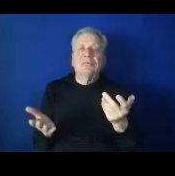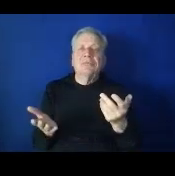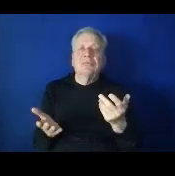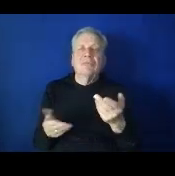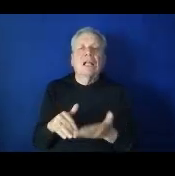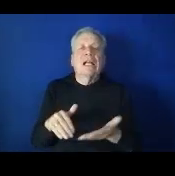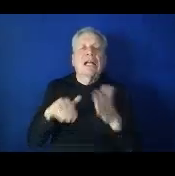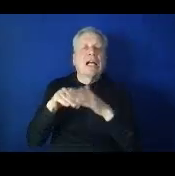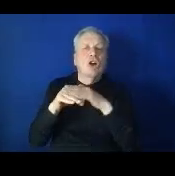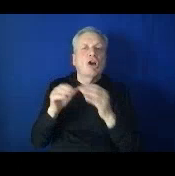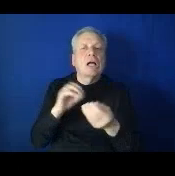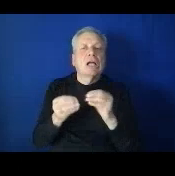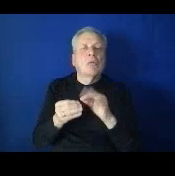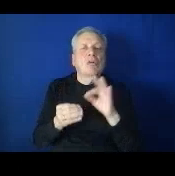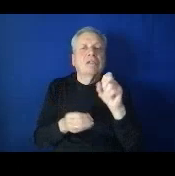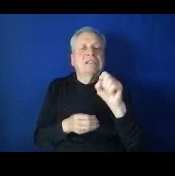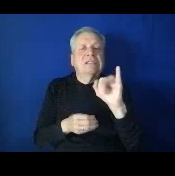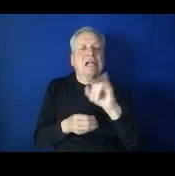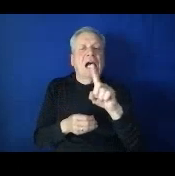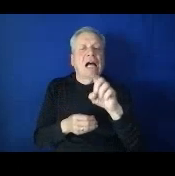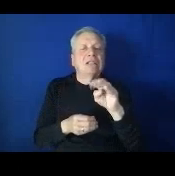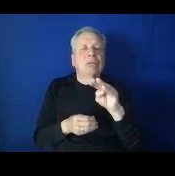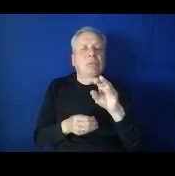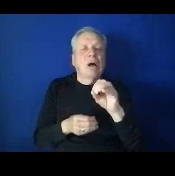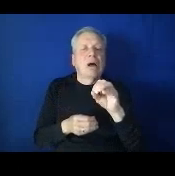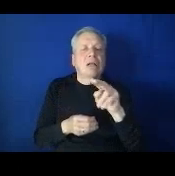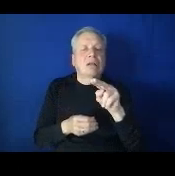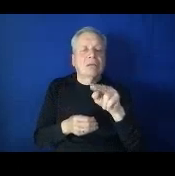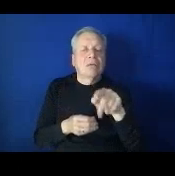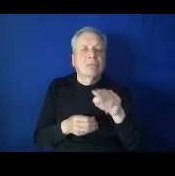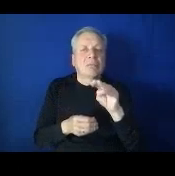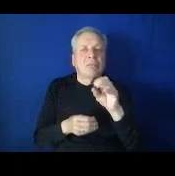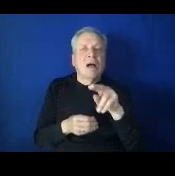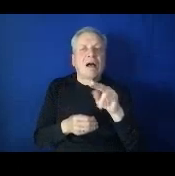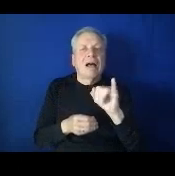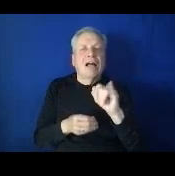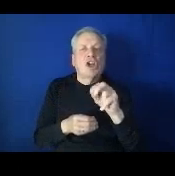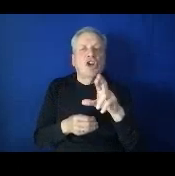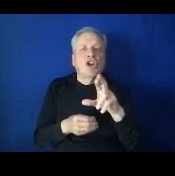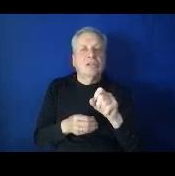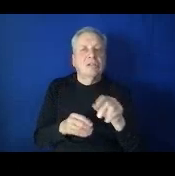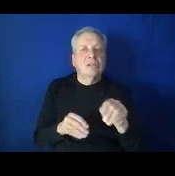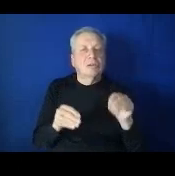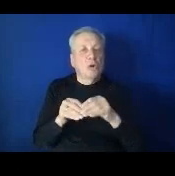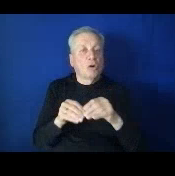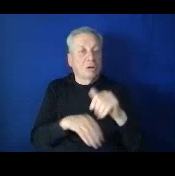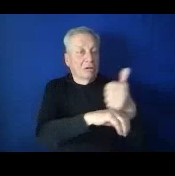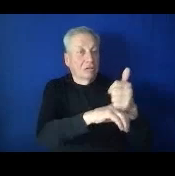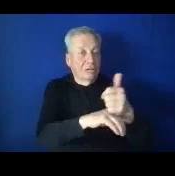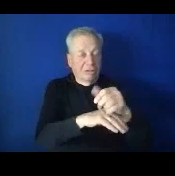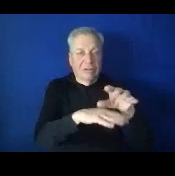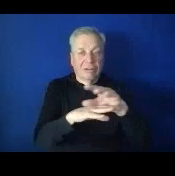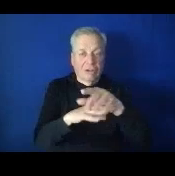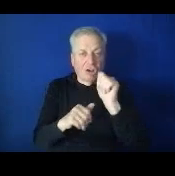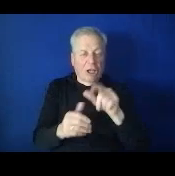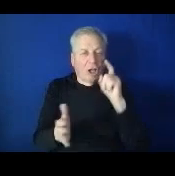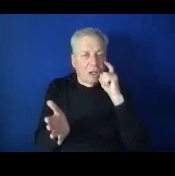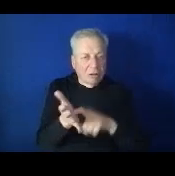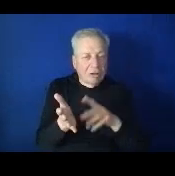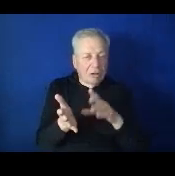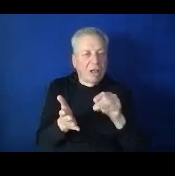increased the number of seismometers that we had in the area. So then you have more seismometers, you can actually locate and record